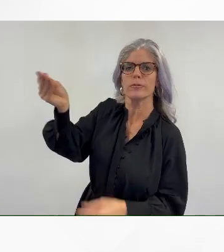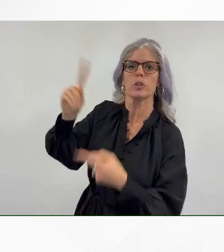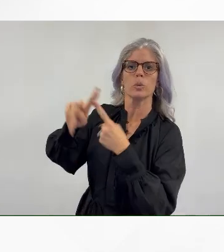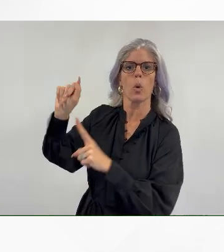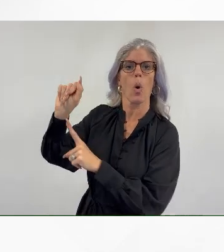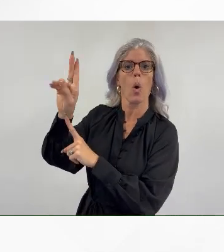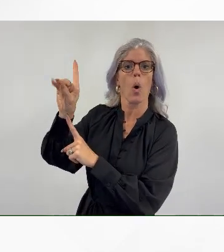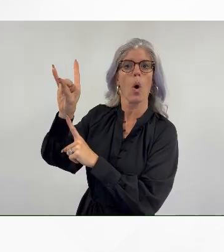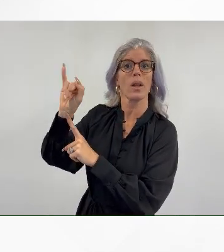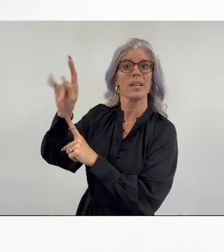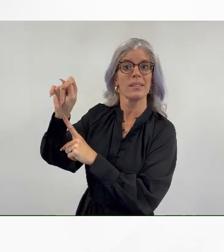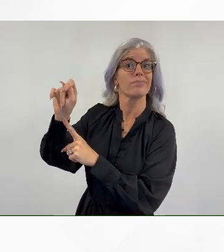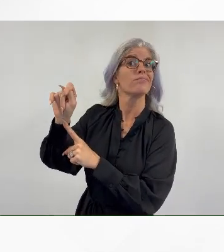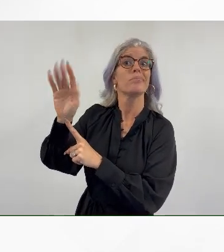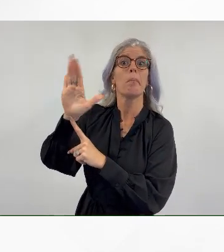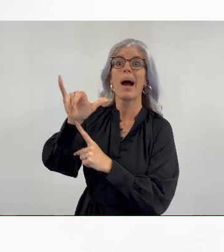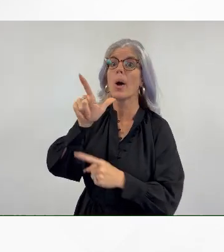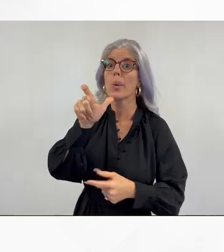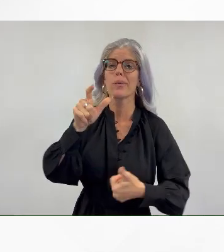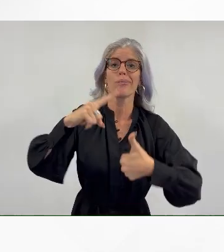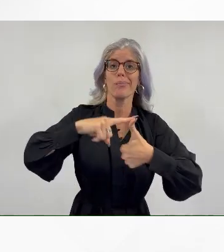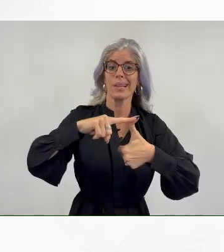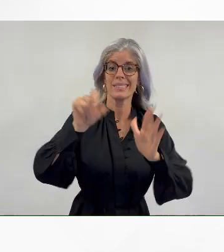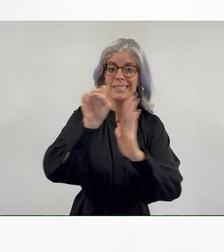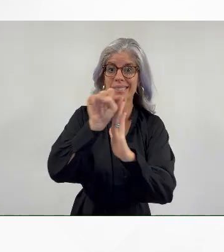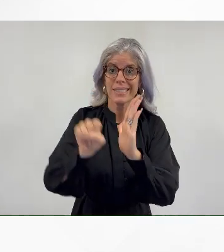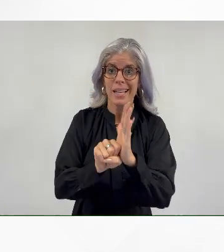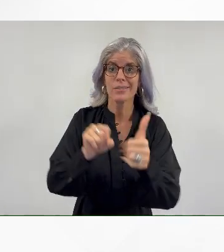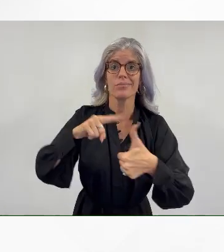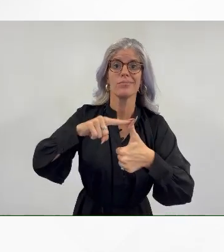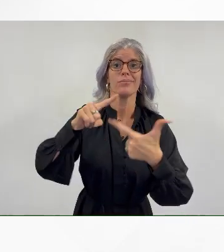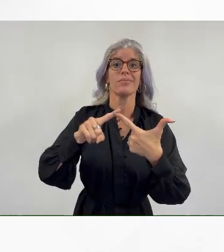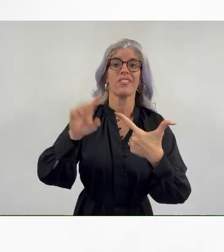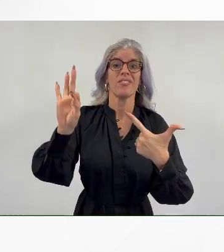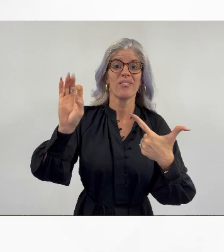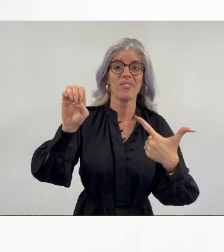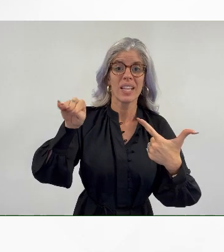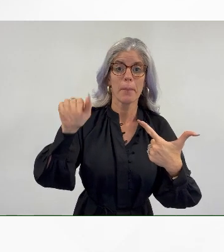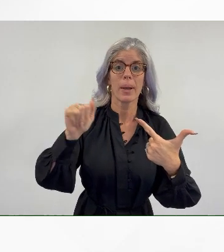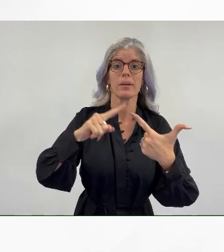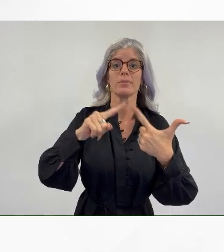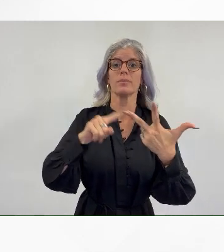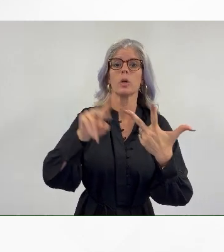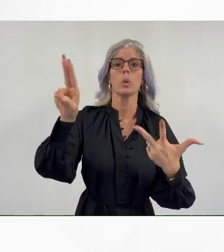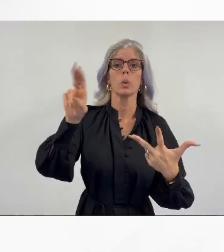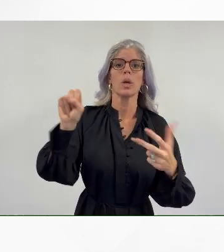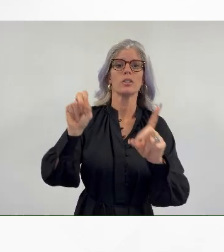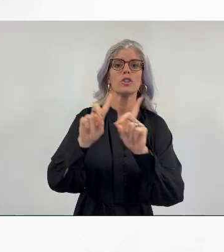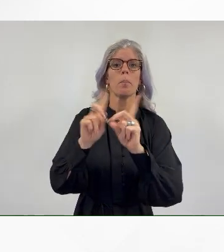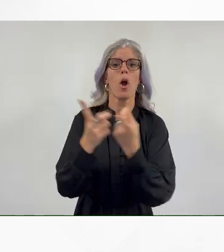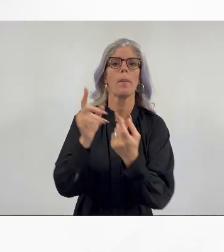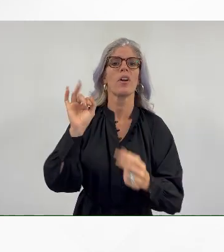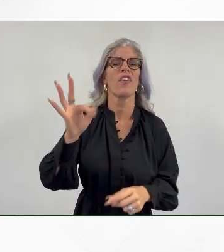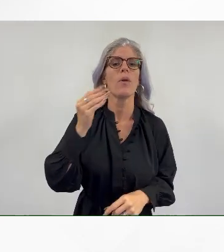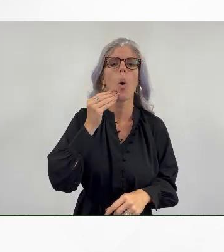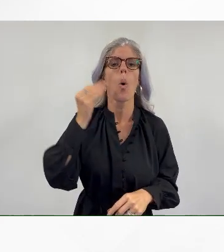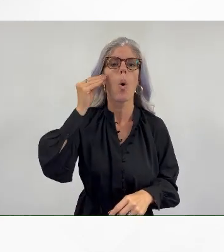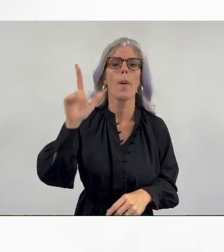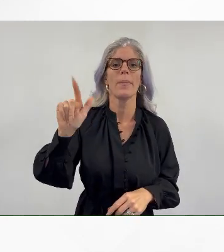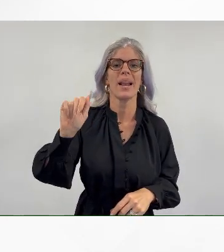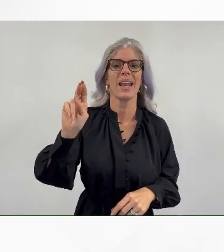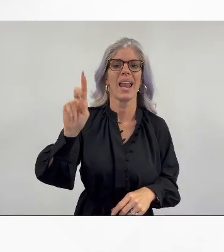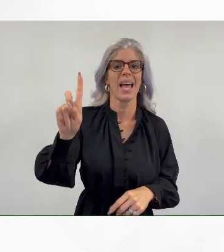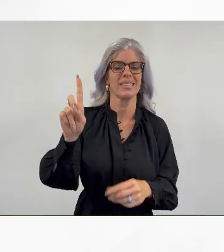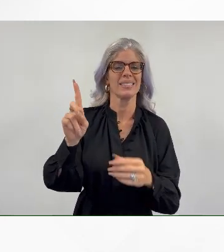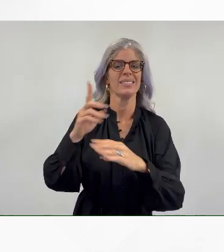closeout, so preserve everything for 5 years after the last activity is performed on the account. Appeals and other administrative actions